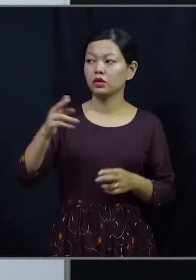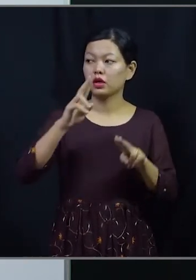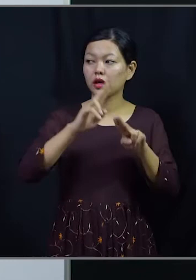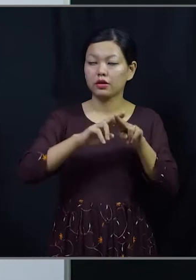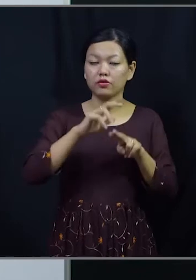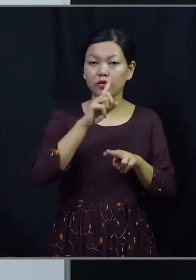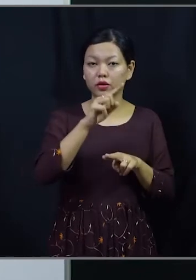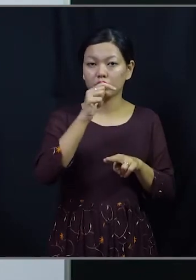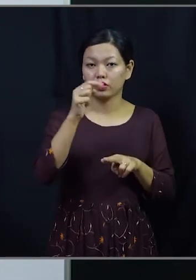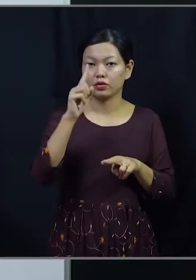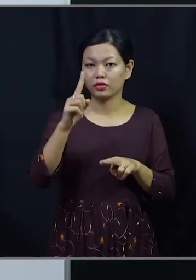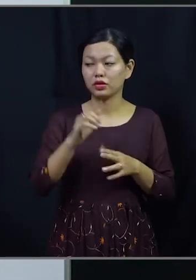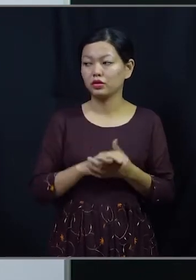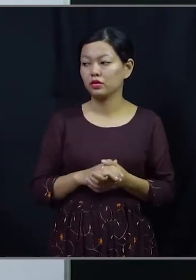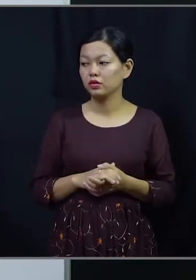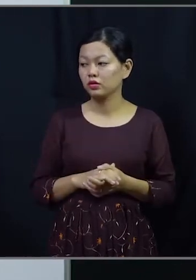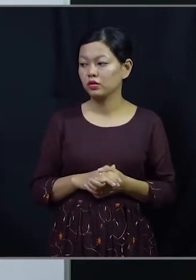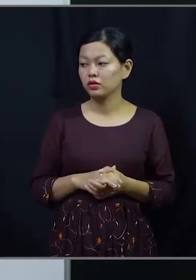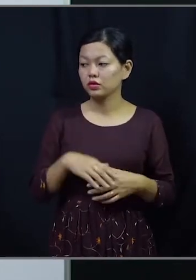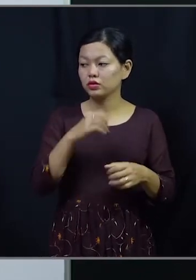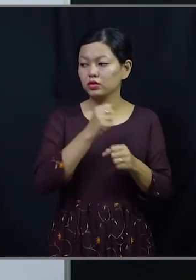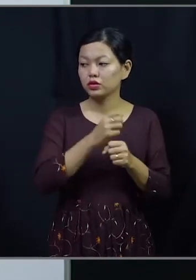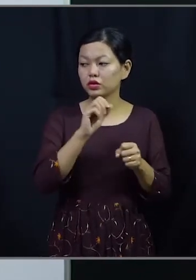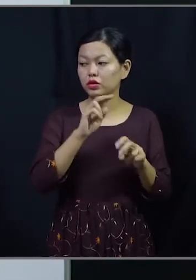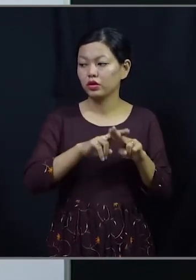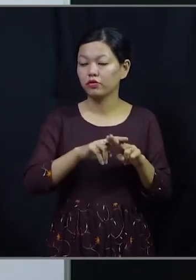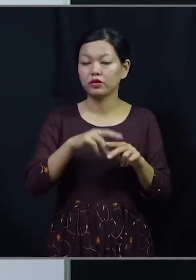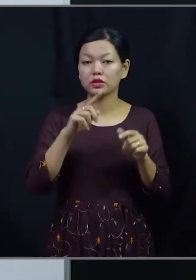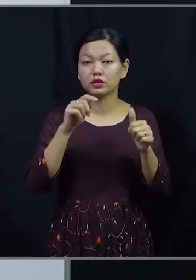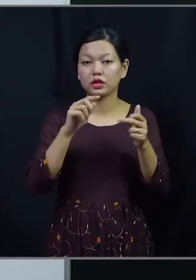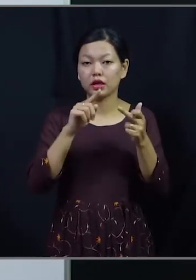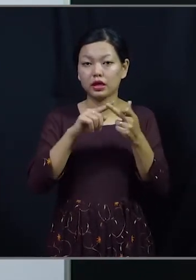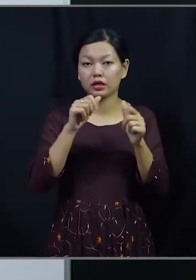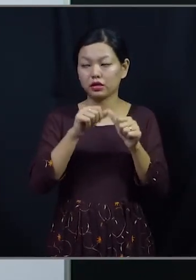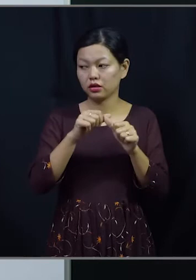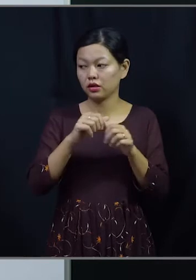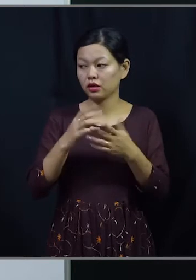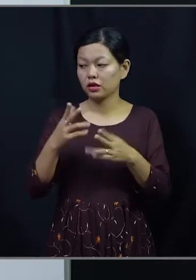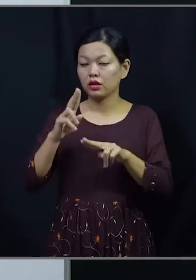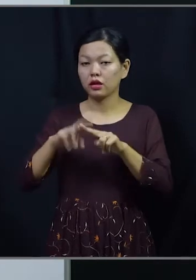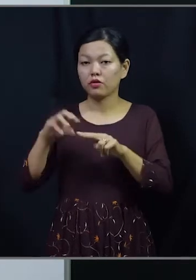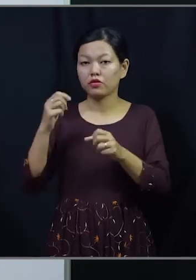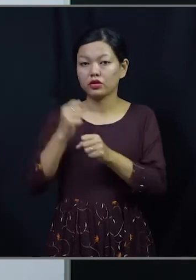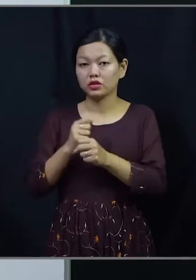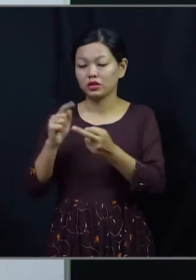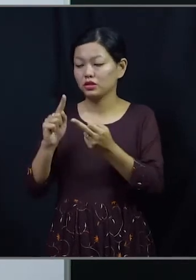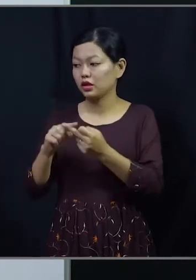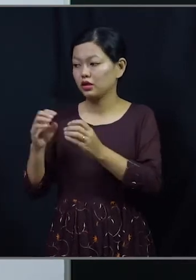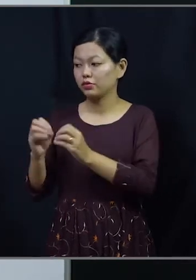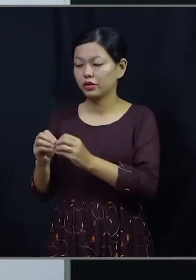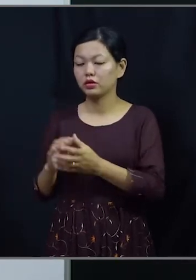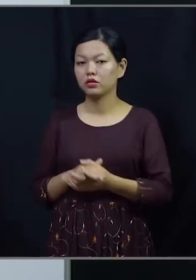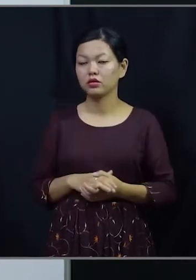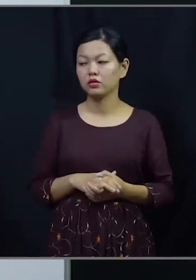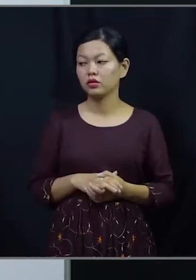and onto, it will satisfy this condition. GOF is IA and FOG is IB. And if GOF